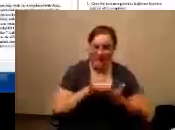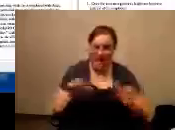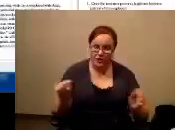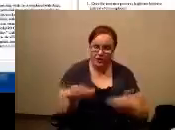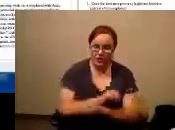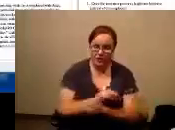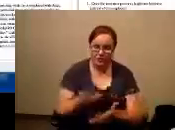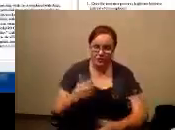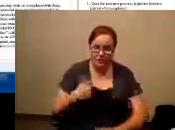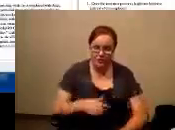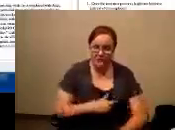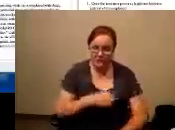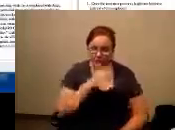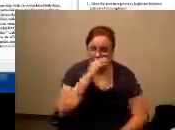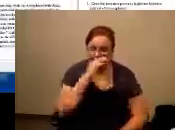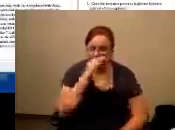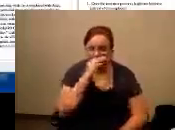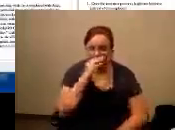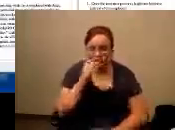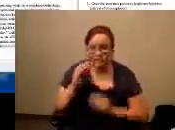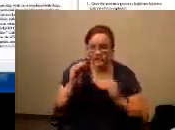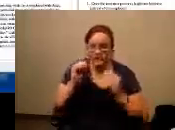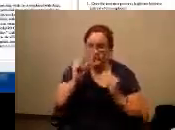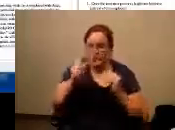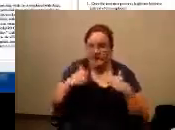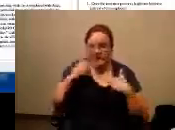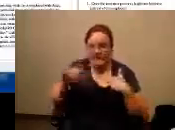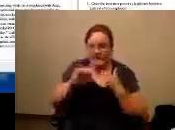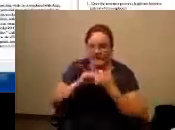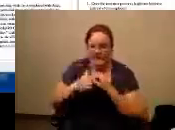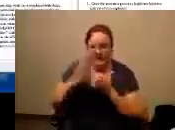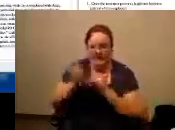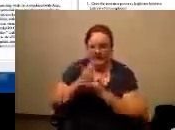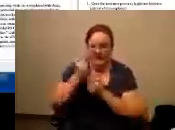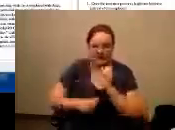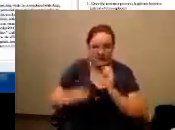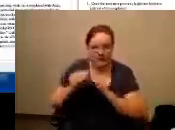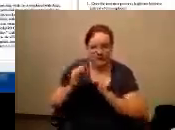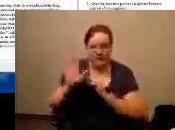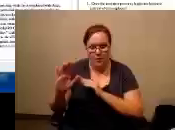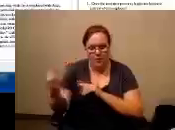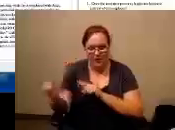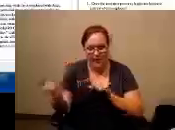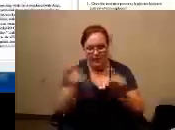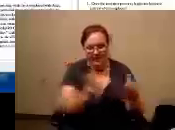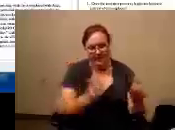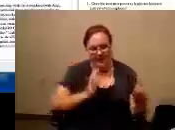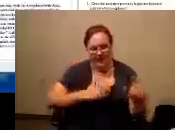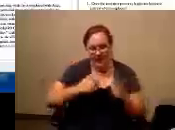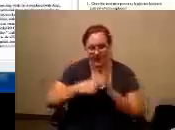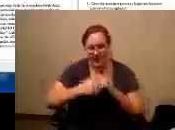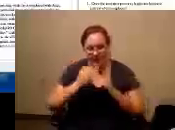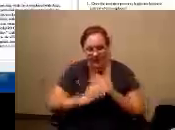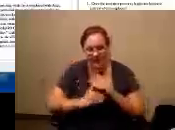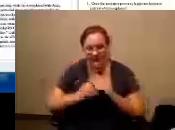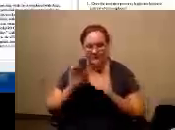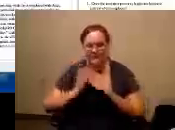for us. We will lose that competitive advantage. You will be giving them our pricing list, our customer